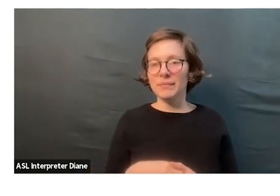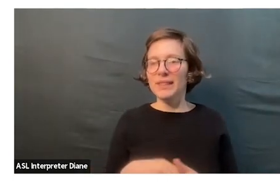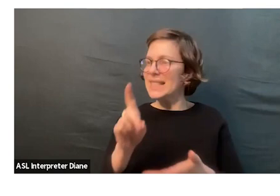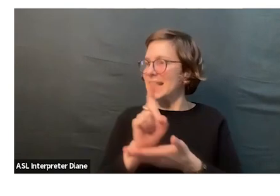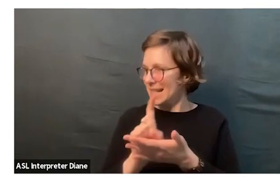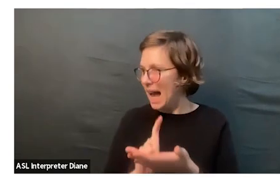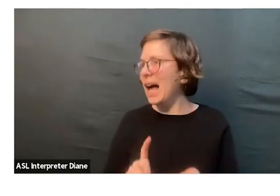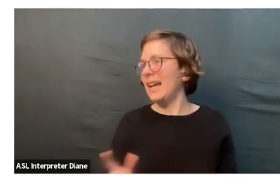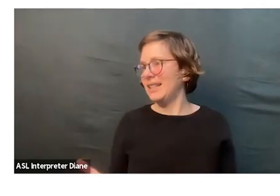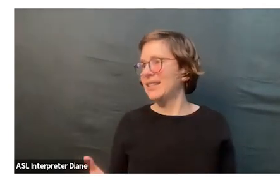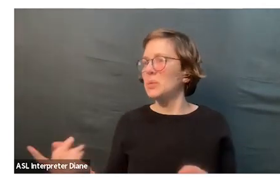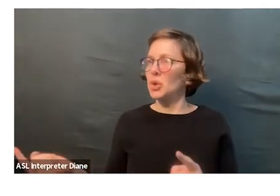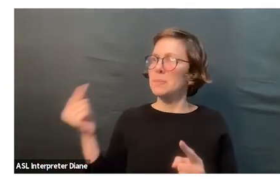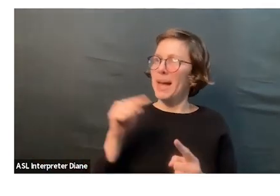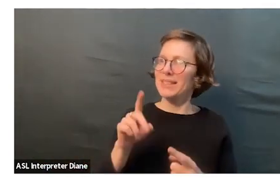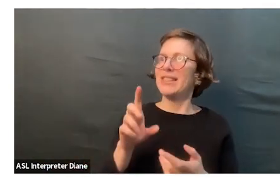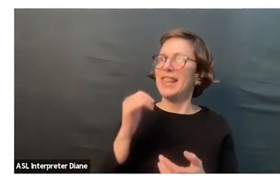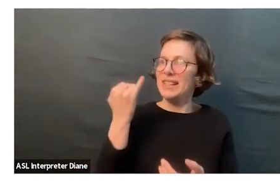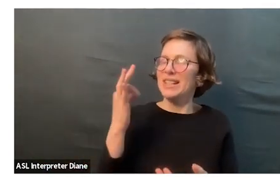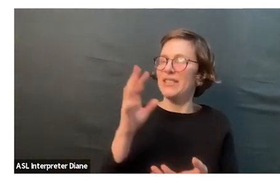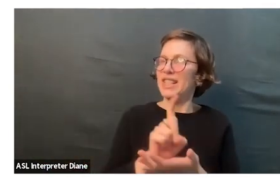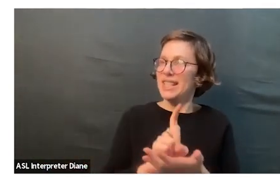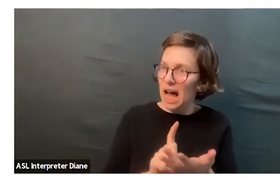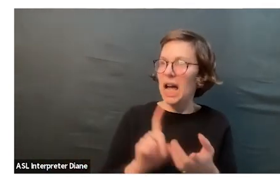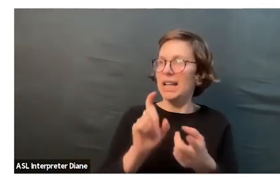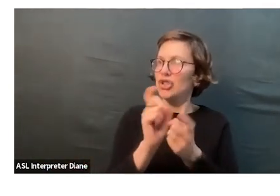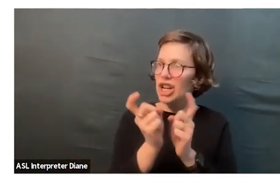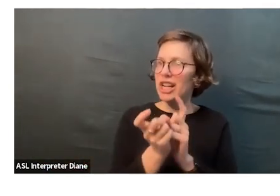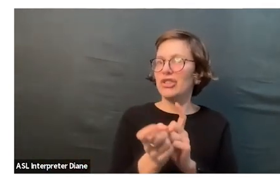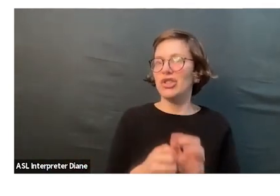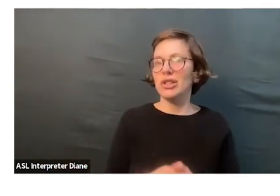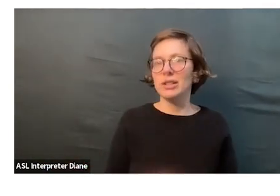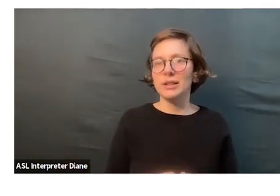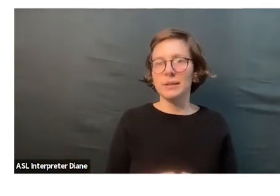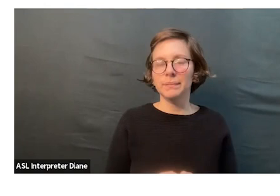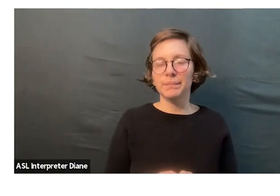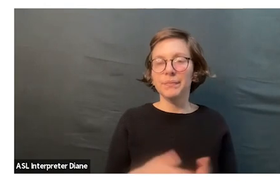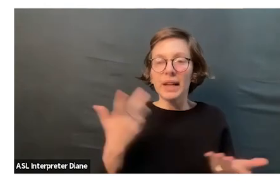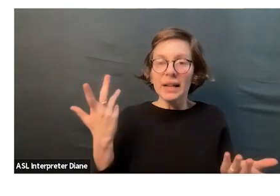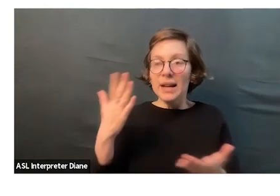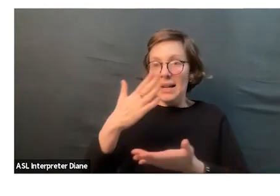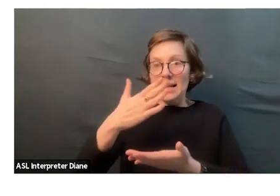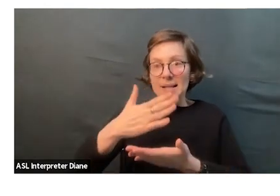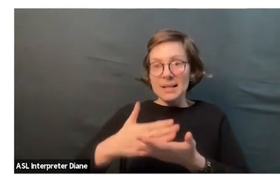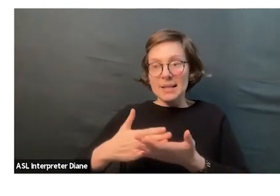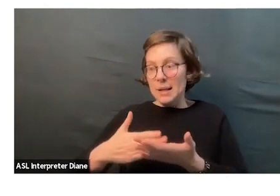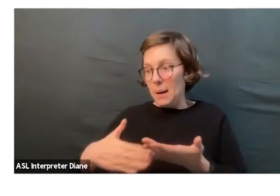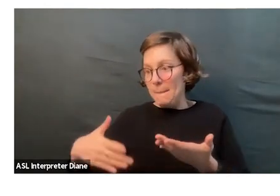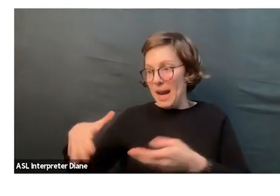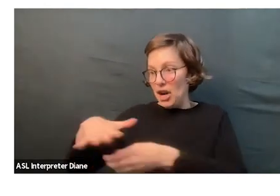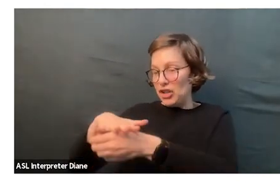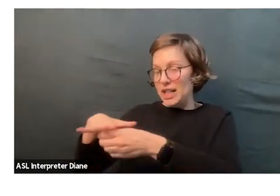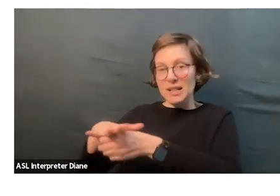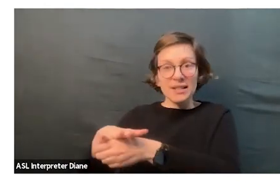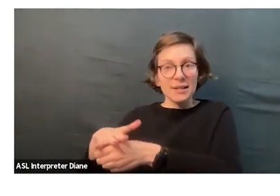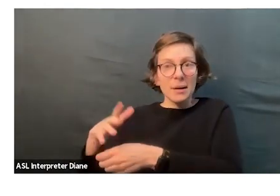the level to which natural disaster impacts these places is due to bad civil infrastructure, is